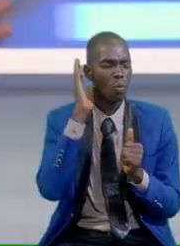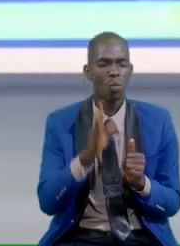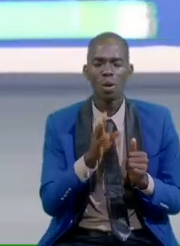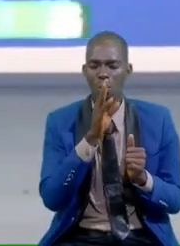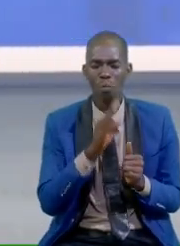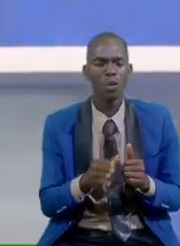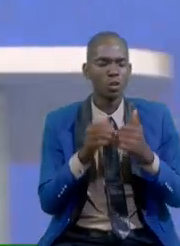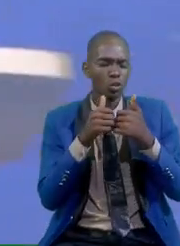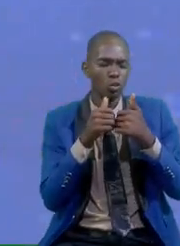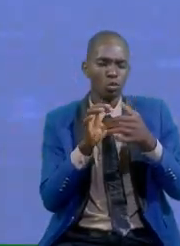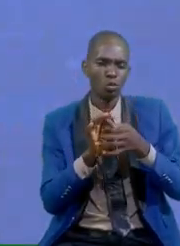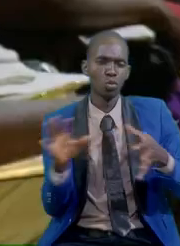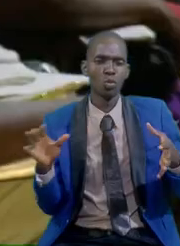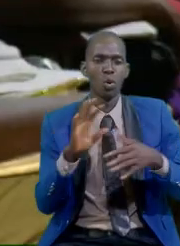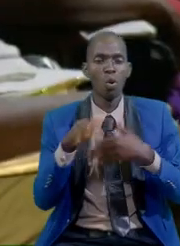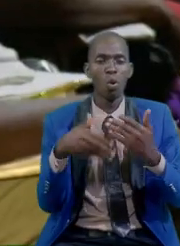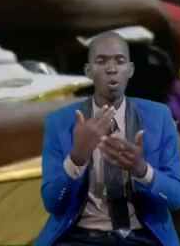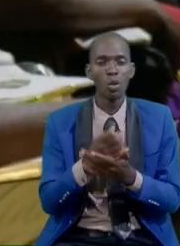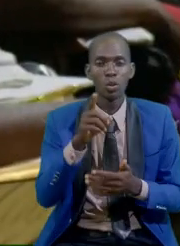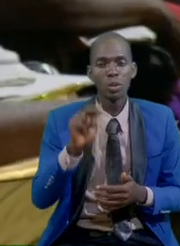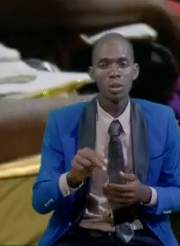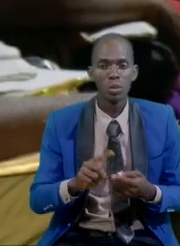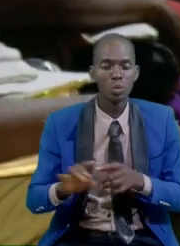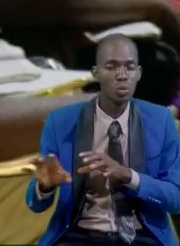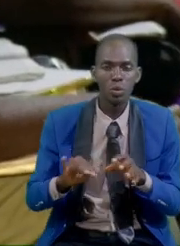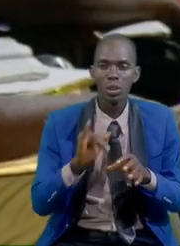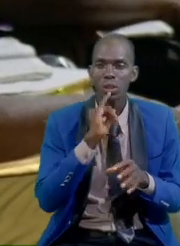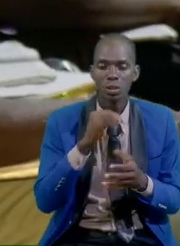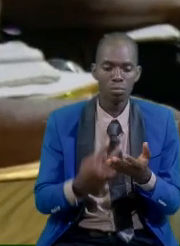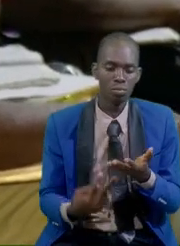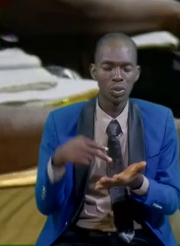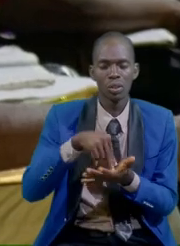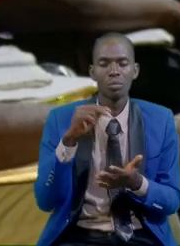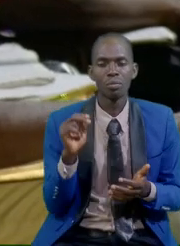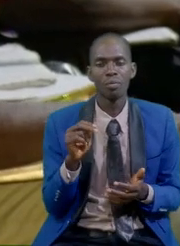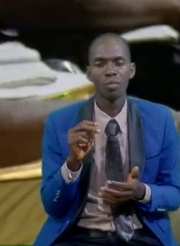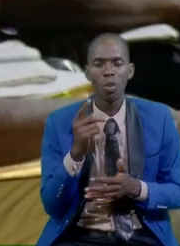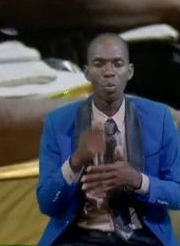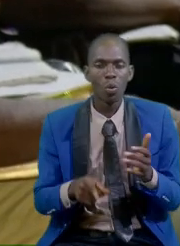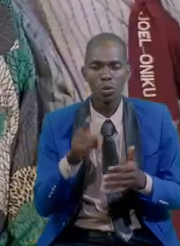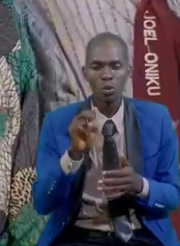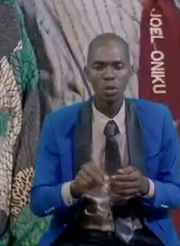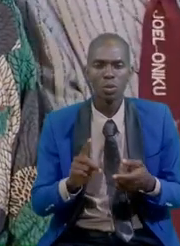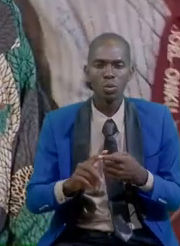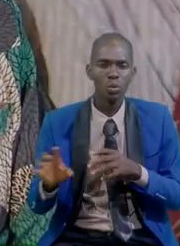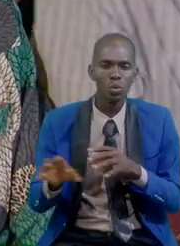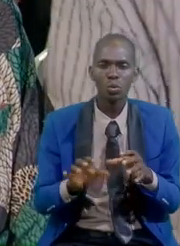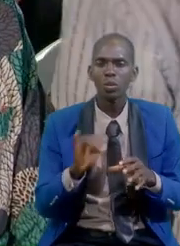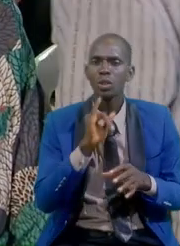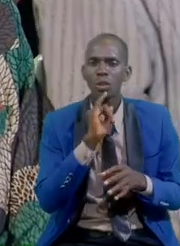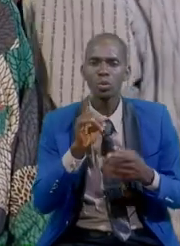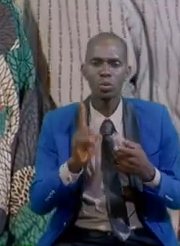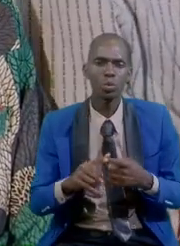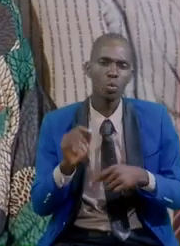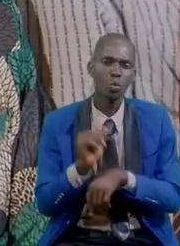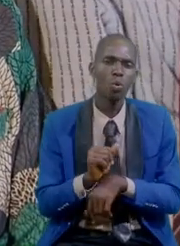need to do is get up. You will get up. All you need to do is walk. You will walk. All you